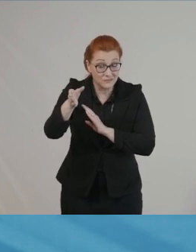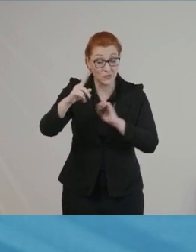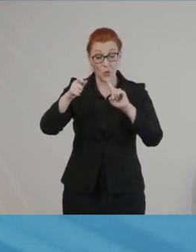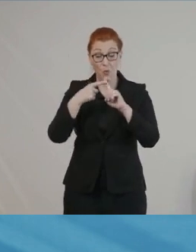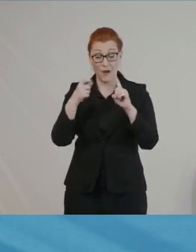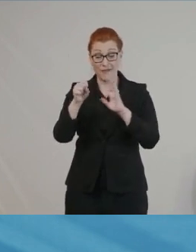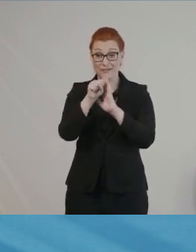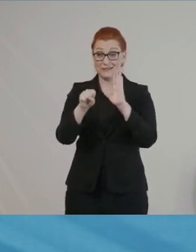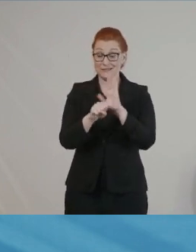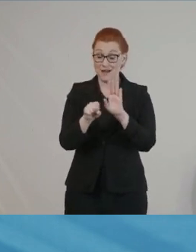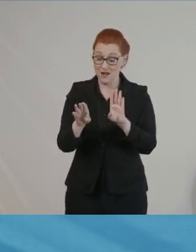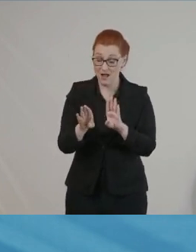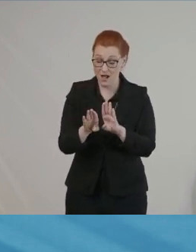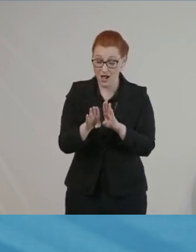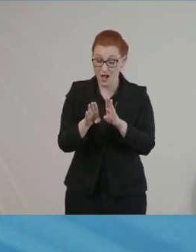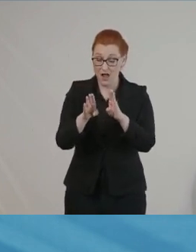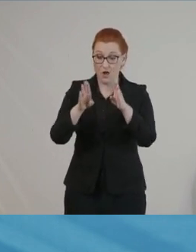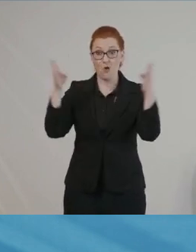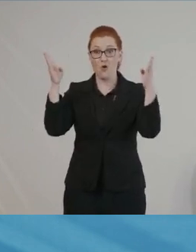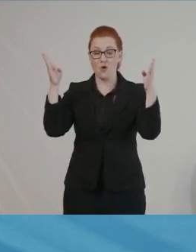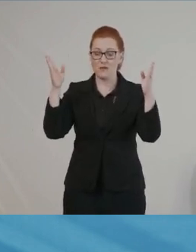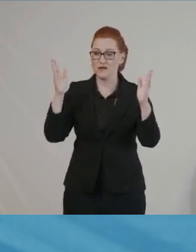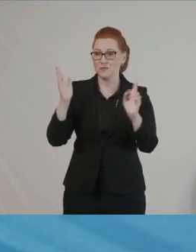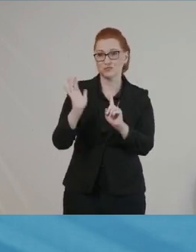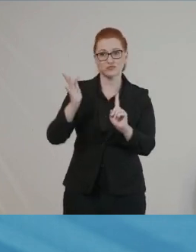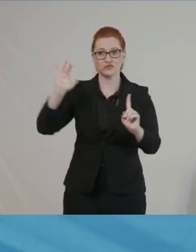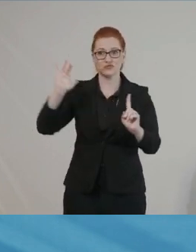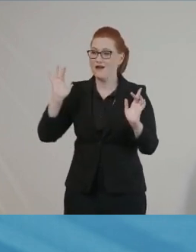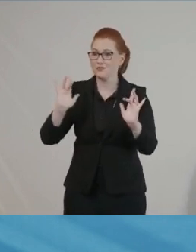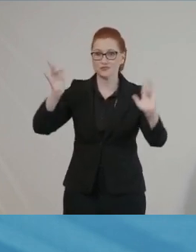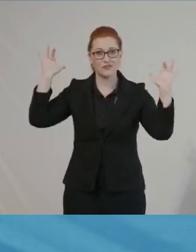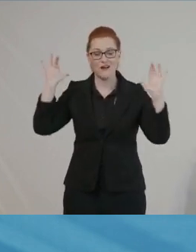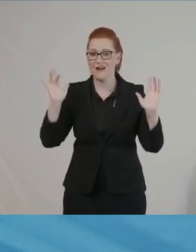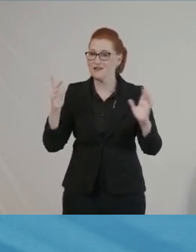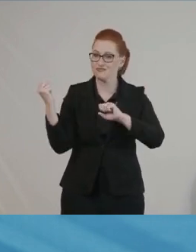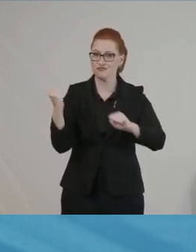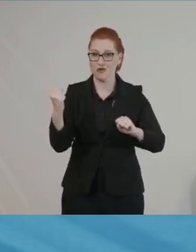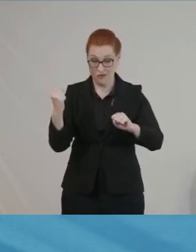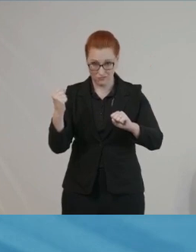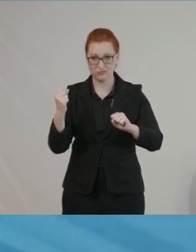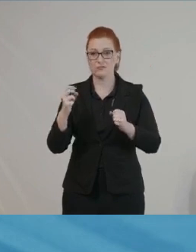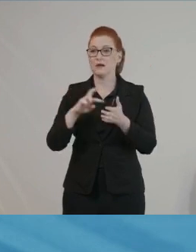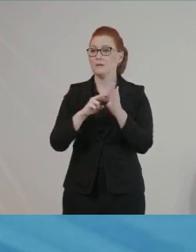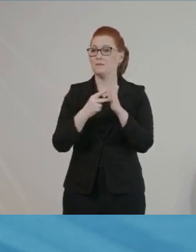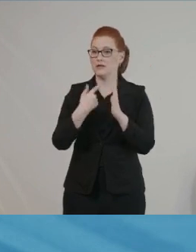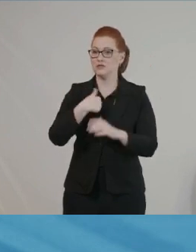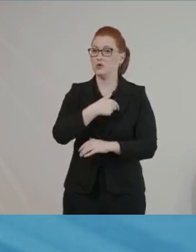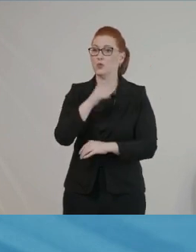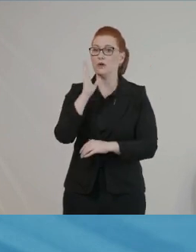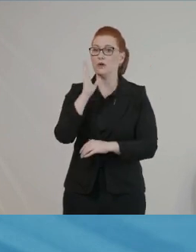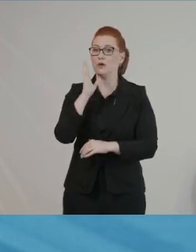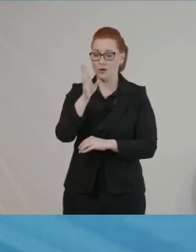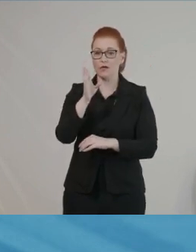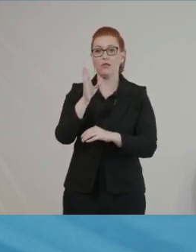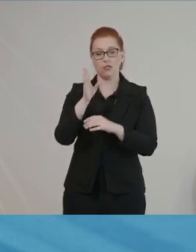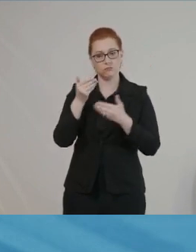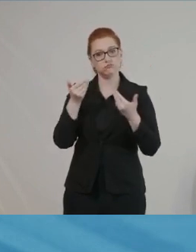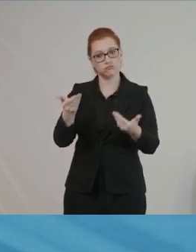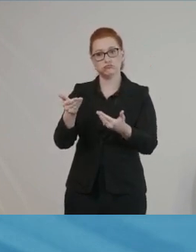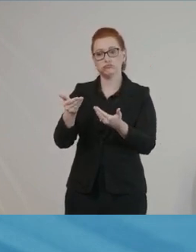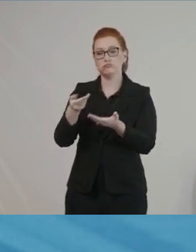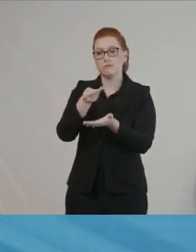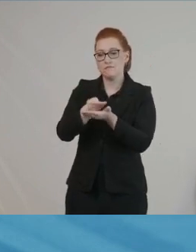revives, we'll be in a position to make targeted investments that benefit the people of Arizona. I look forward to that